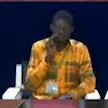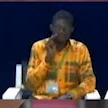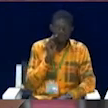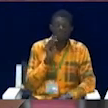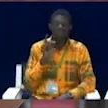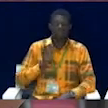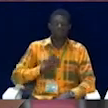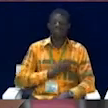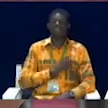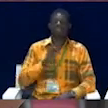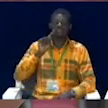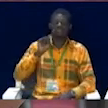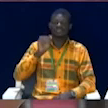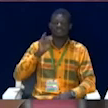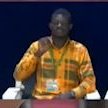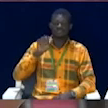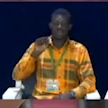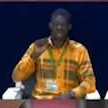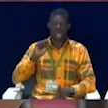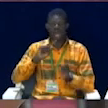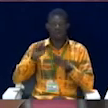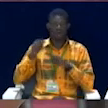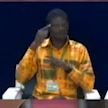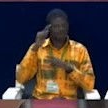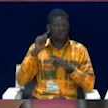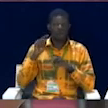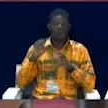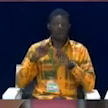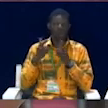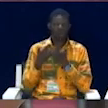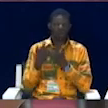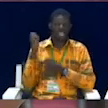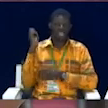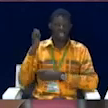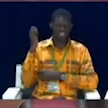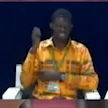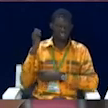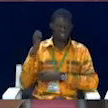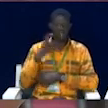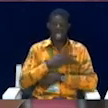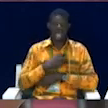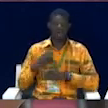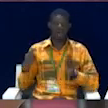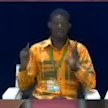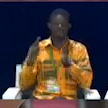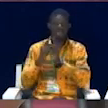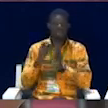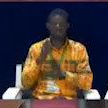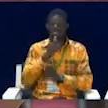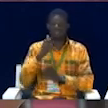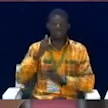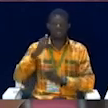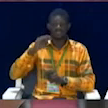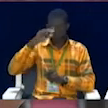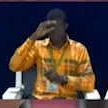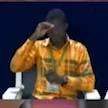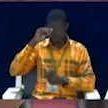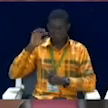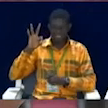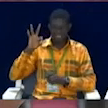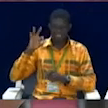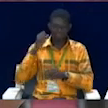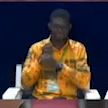Dickness Tina went for group evangelism and met a 9-year-old boy